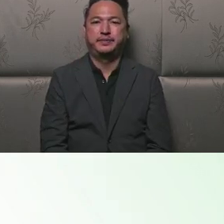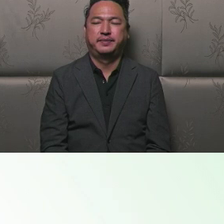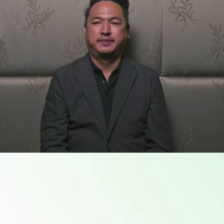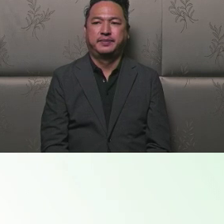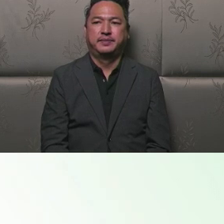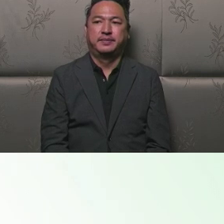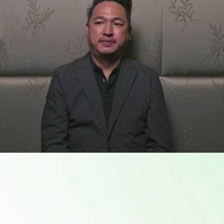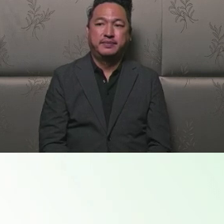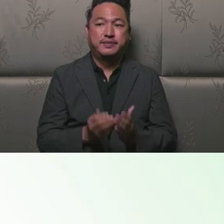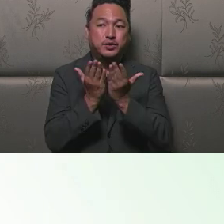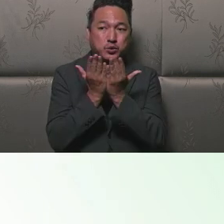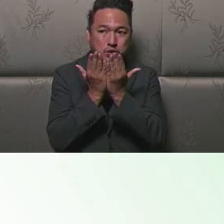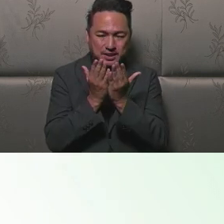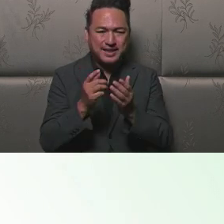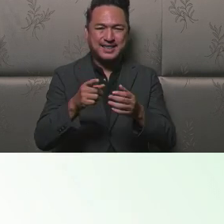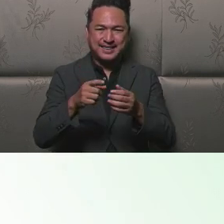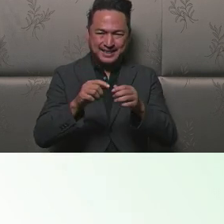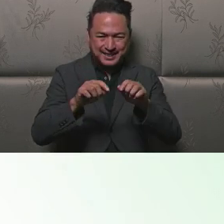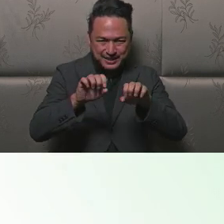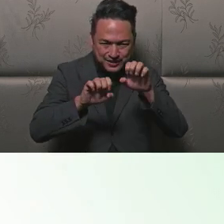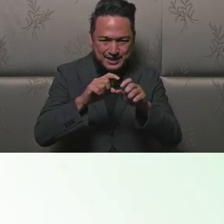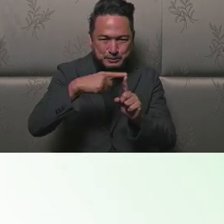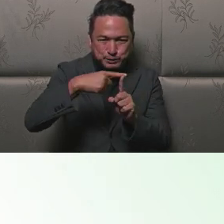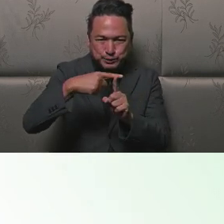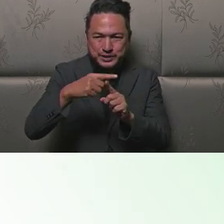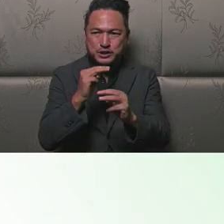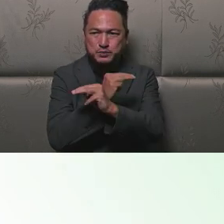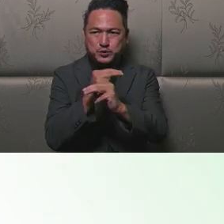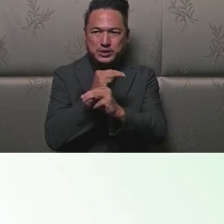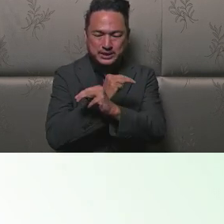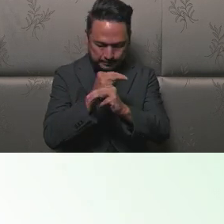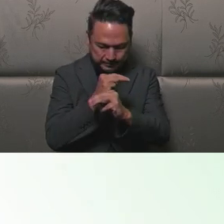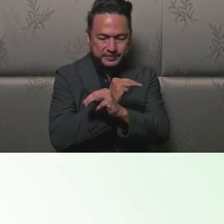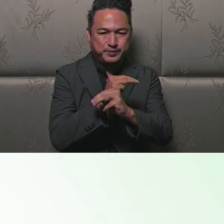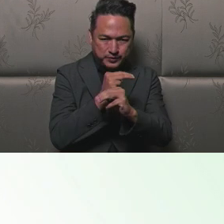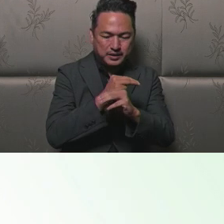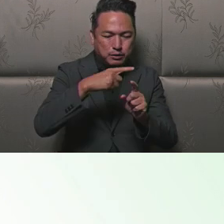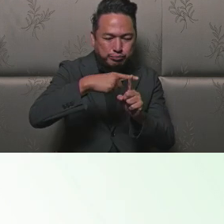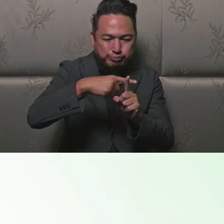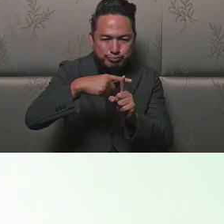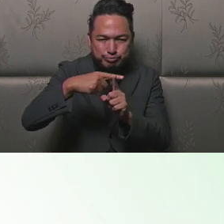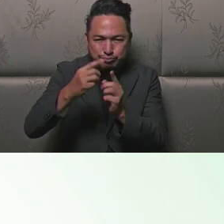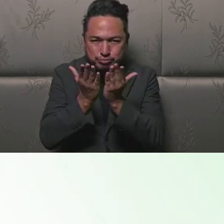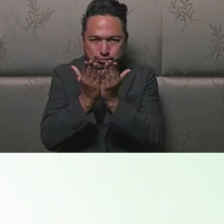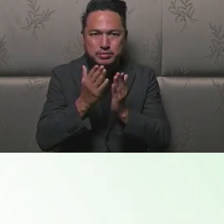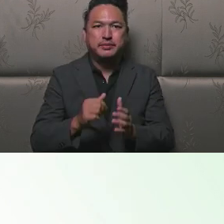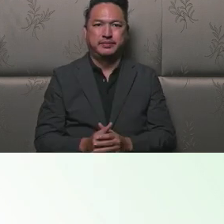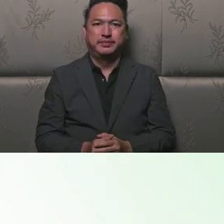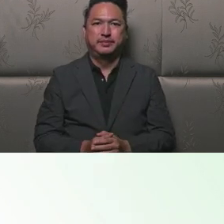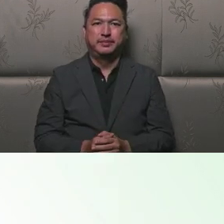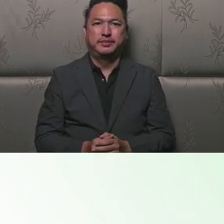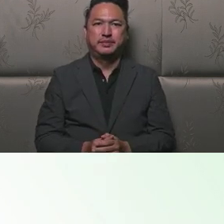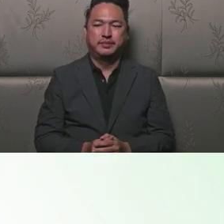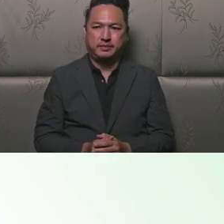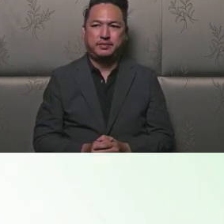These are among the sources that of the credit comes from. And on the right-hand side, there's a flow chart of how this whole